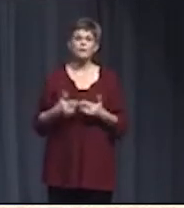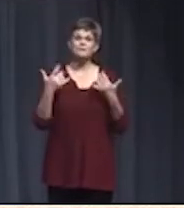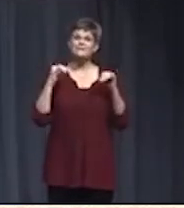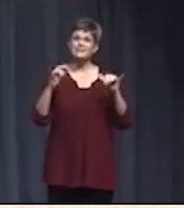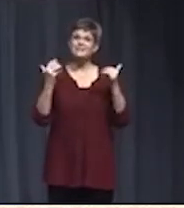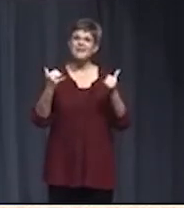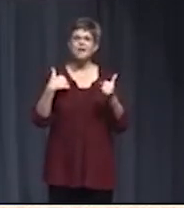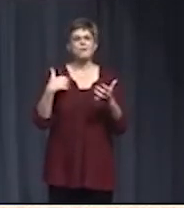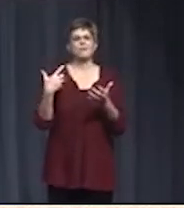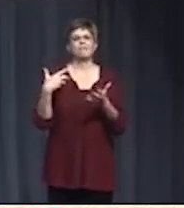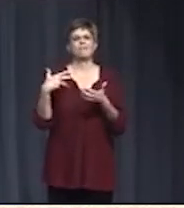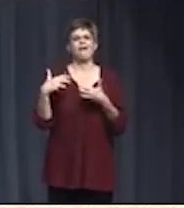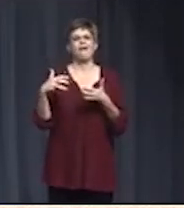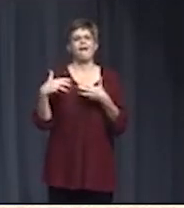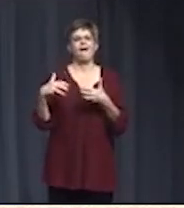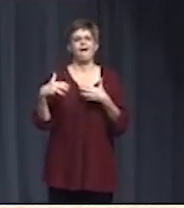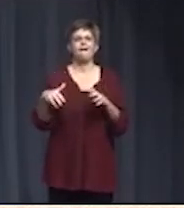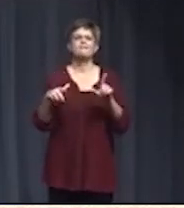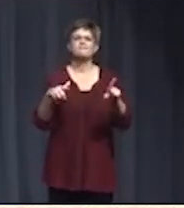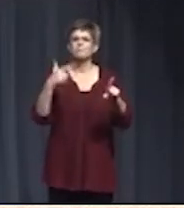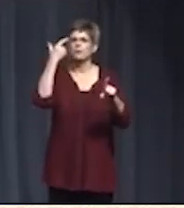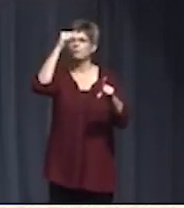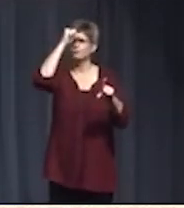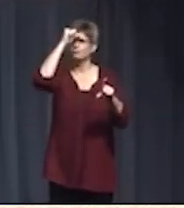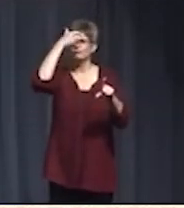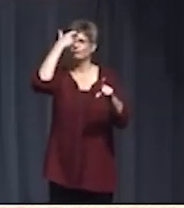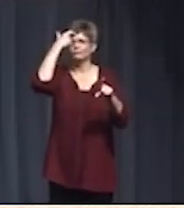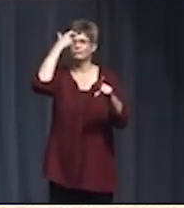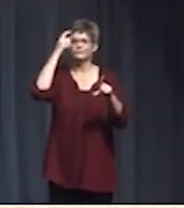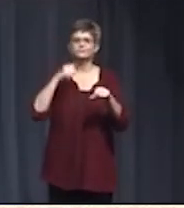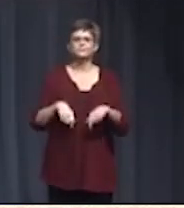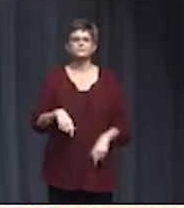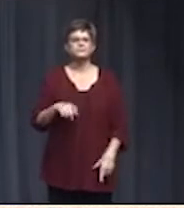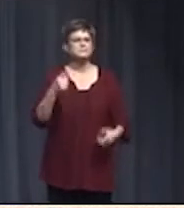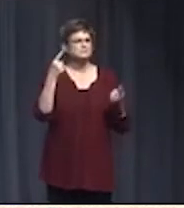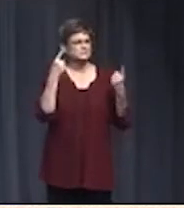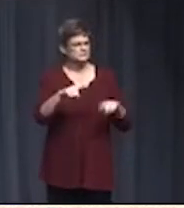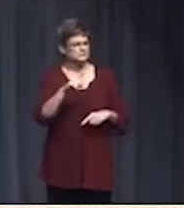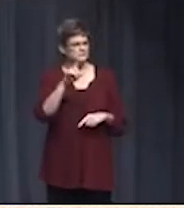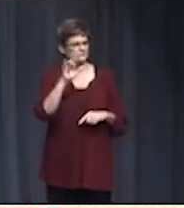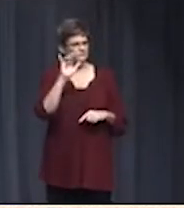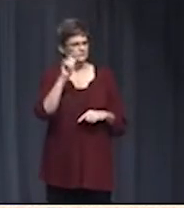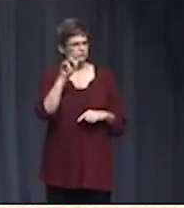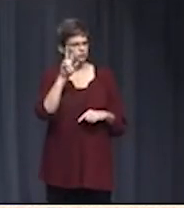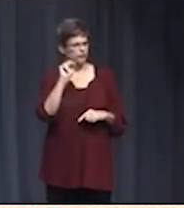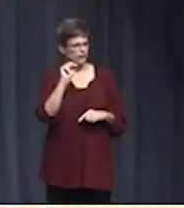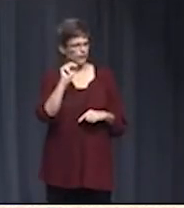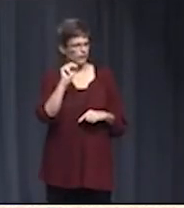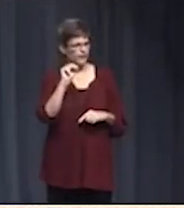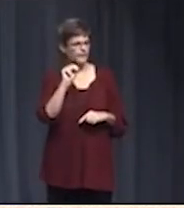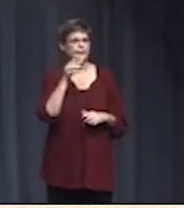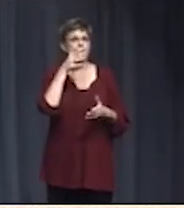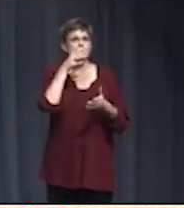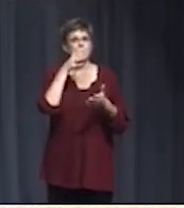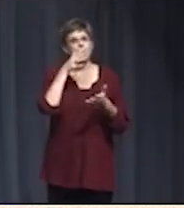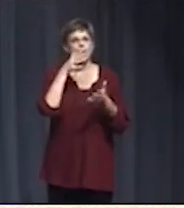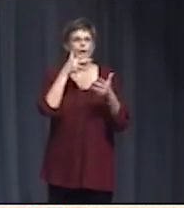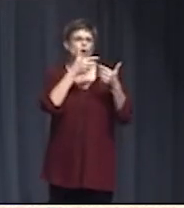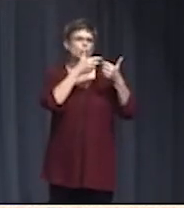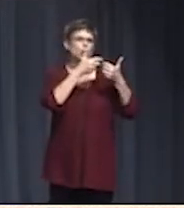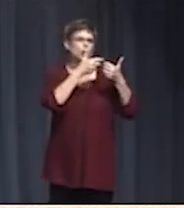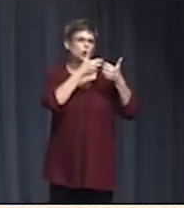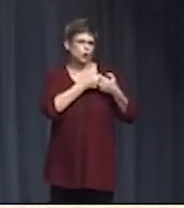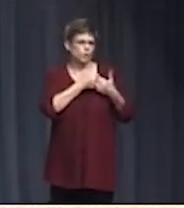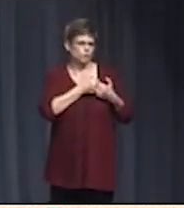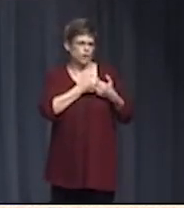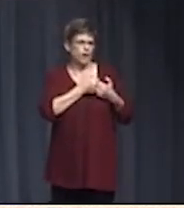day laugh about it. It was January. My wife had come down, my girlfriend